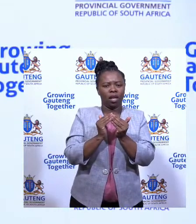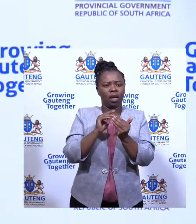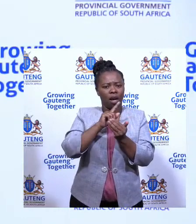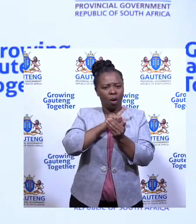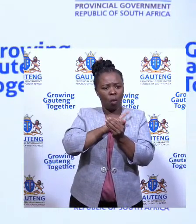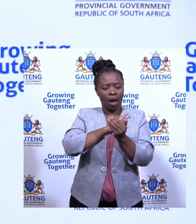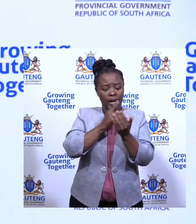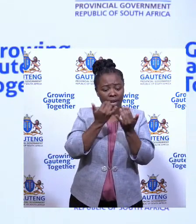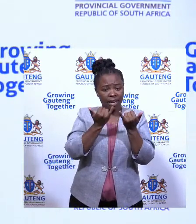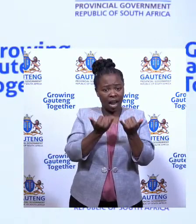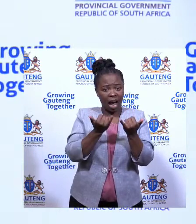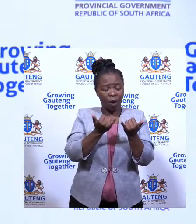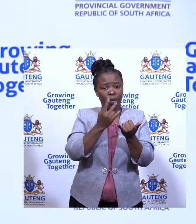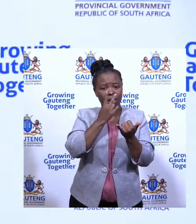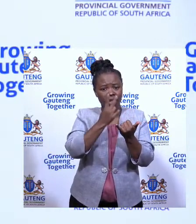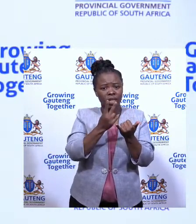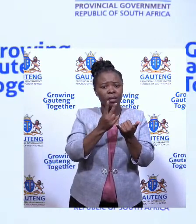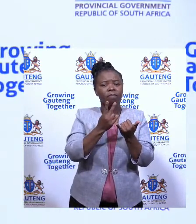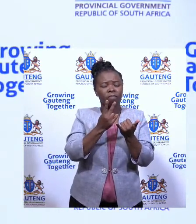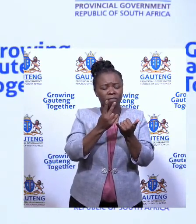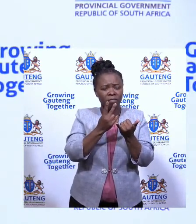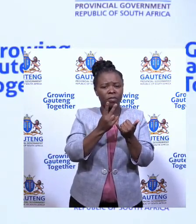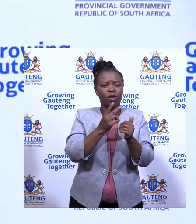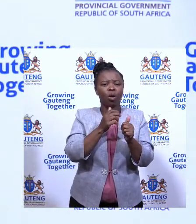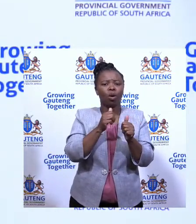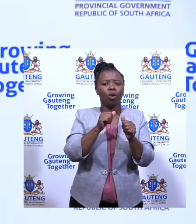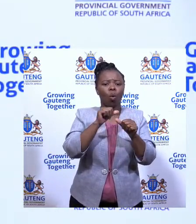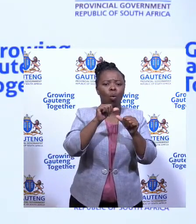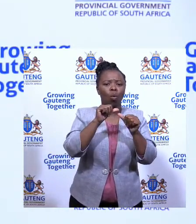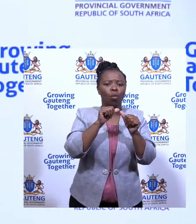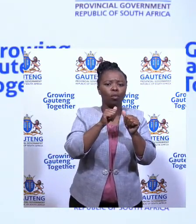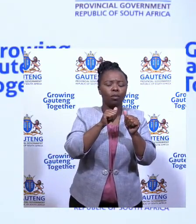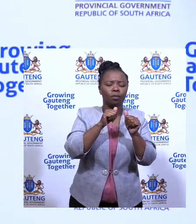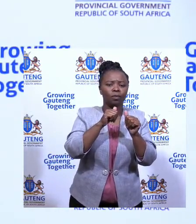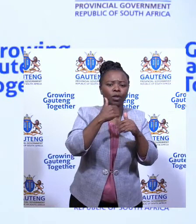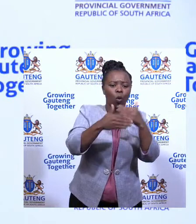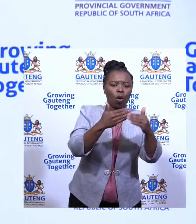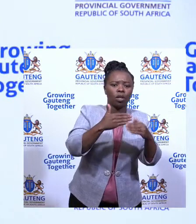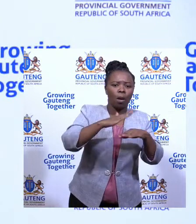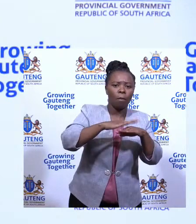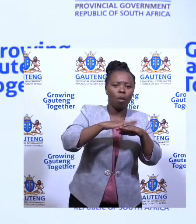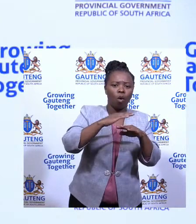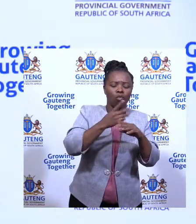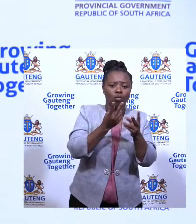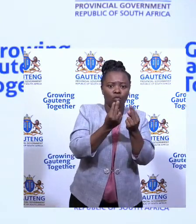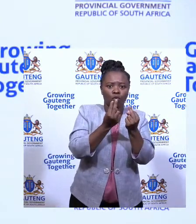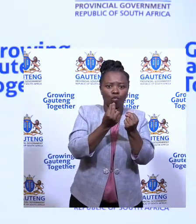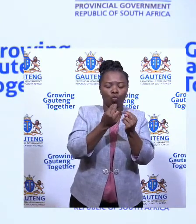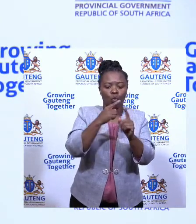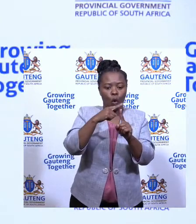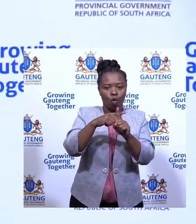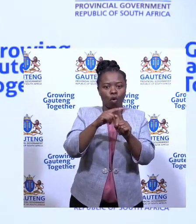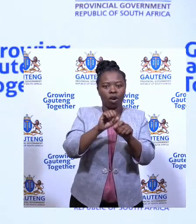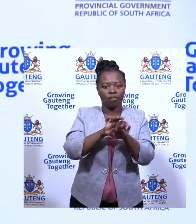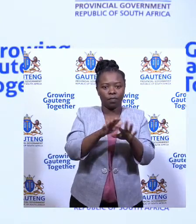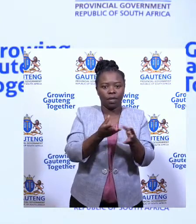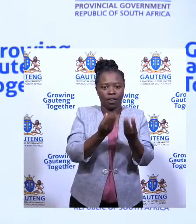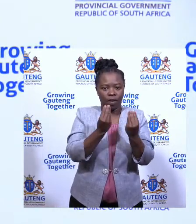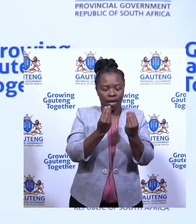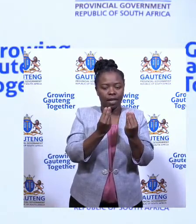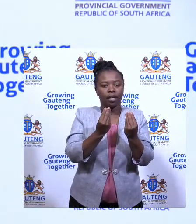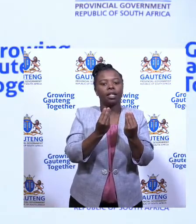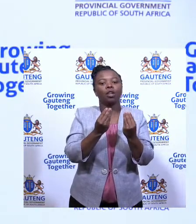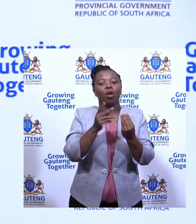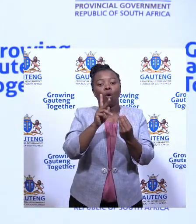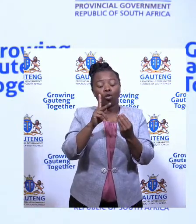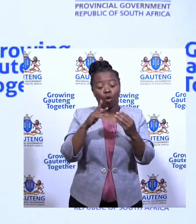have this trend where we're continually seeing new sites where there are positive cases that are presenting, and that infection in these long-term